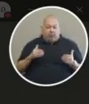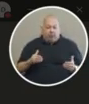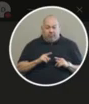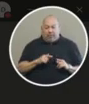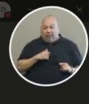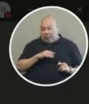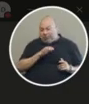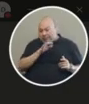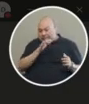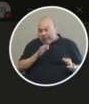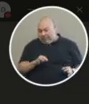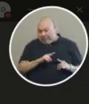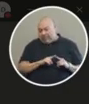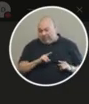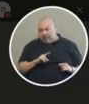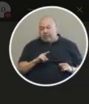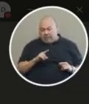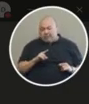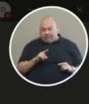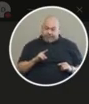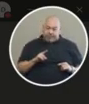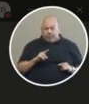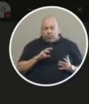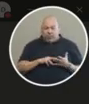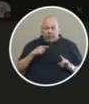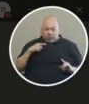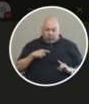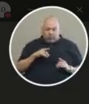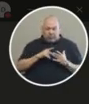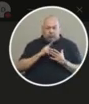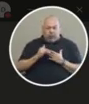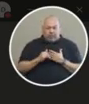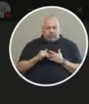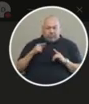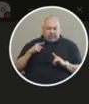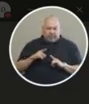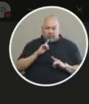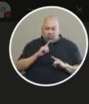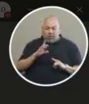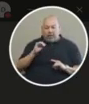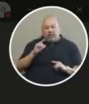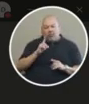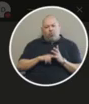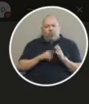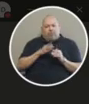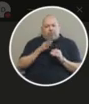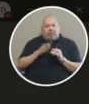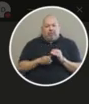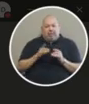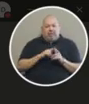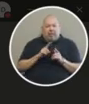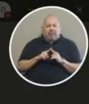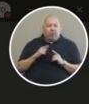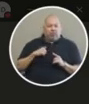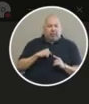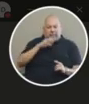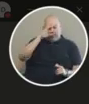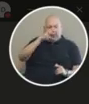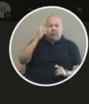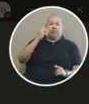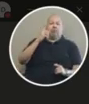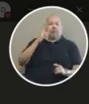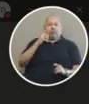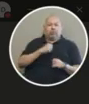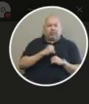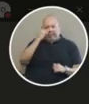But I would definitely need a refresher on what the goals of that project specifically were, what was completed, and then we can come up